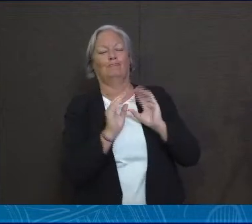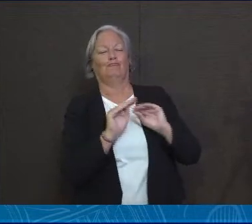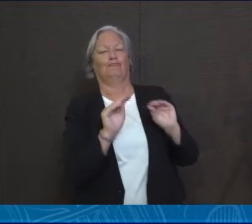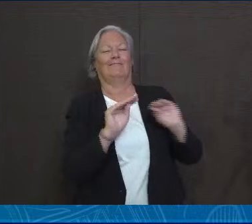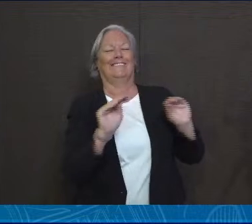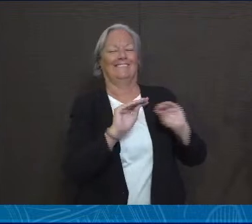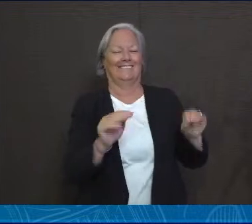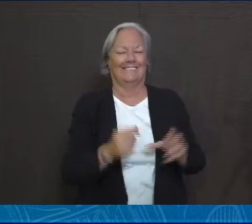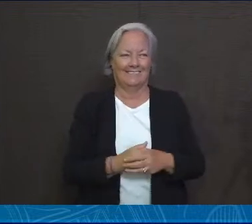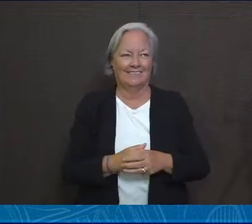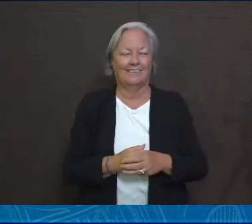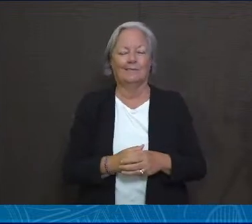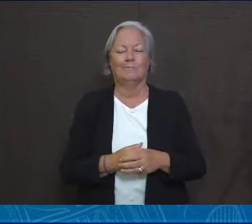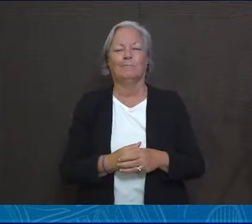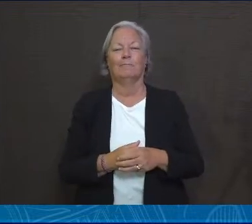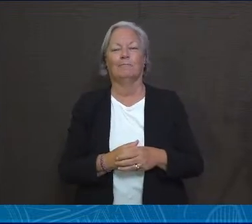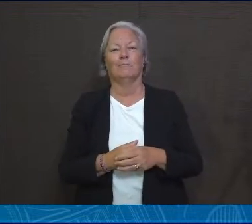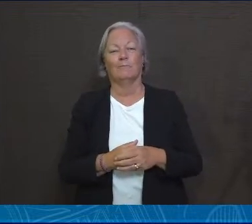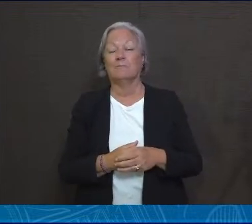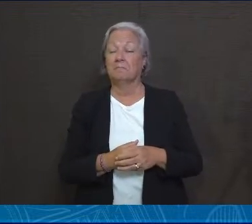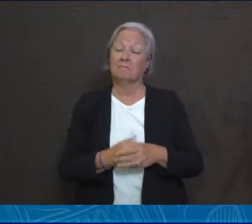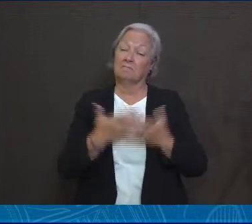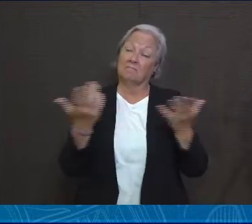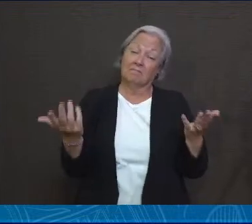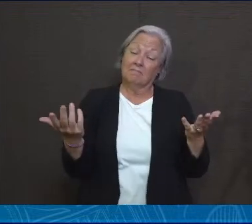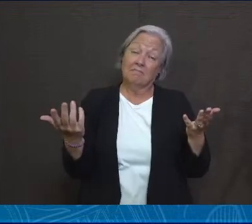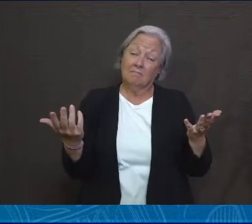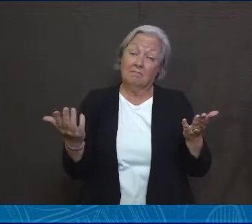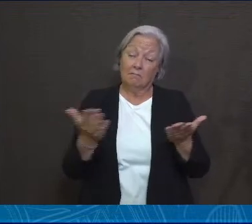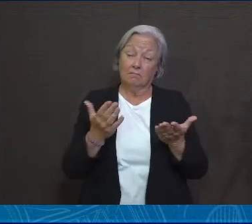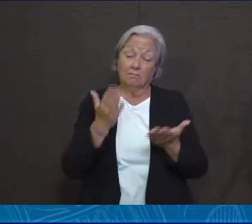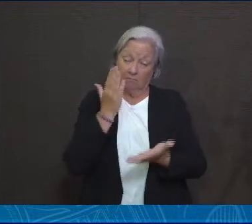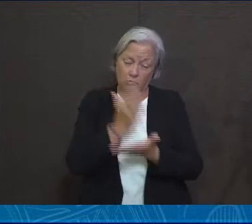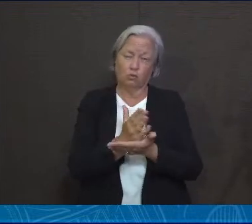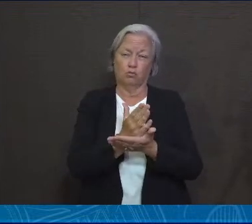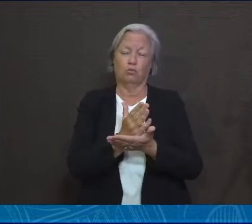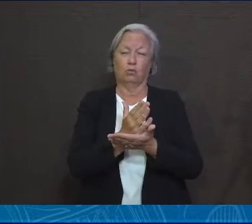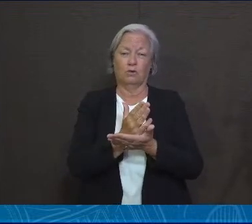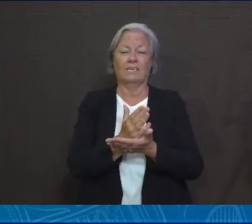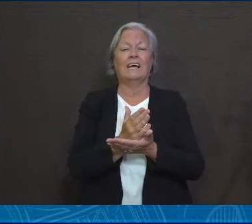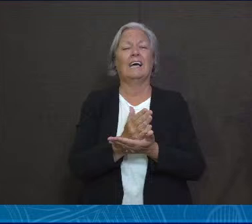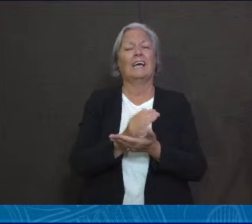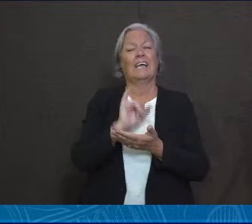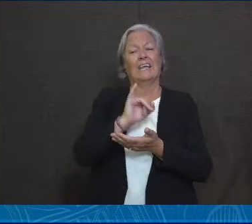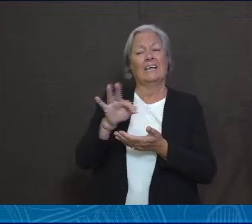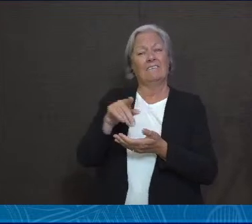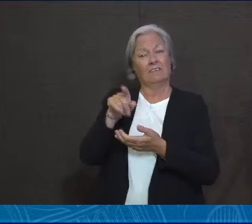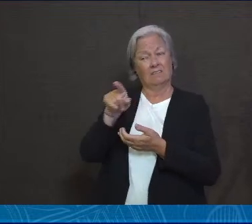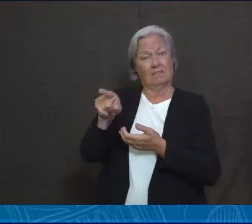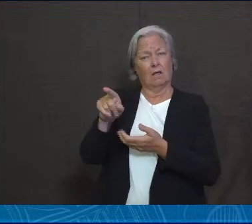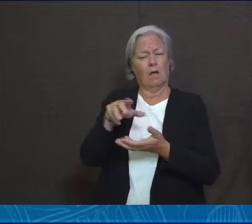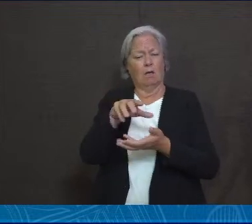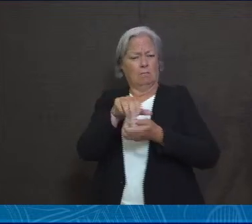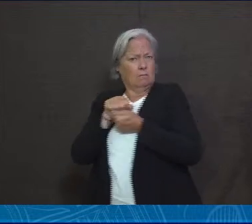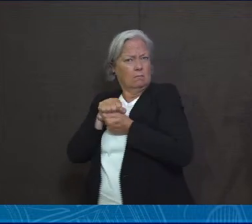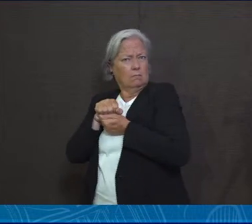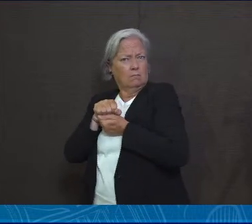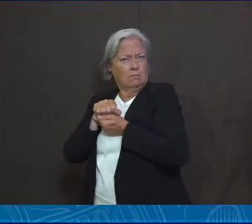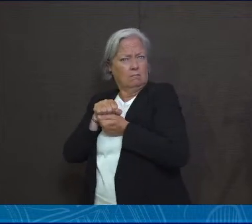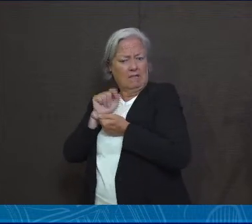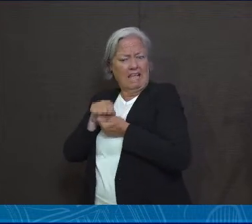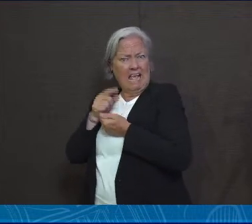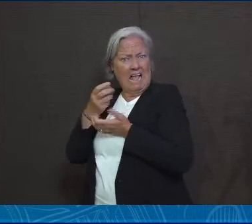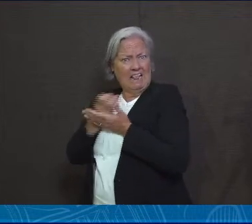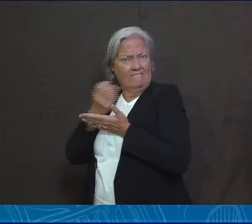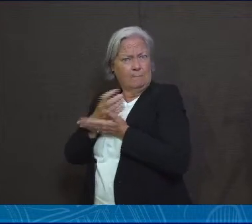the benefit of everyone else, it's true that if someone holds the information, even if it's not true information, but believable information,